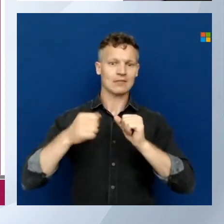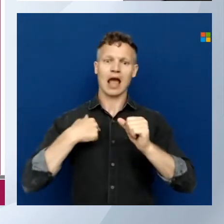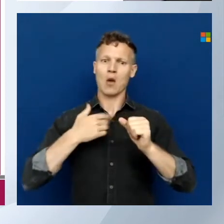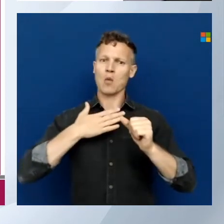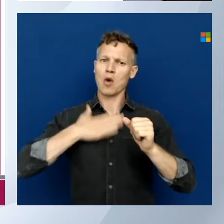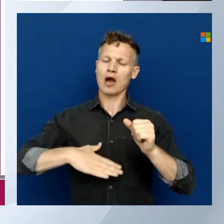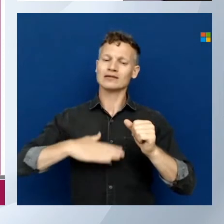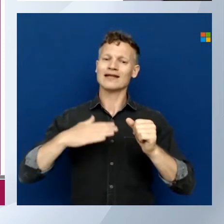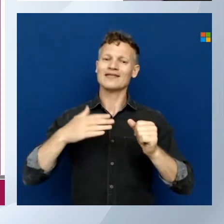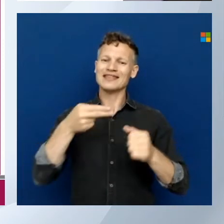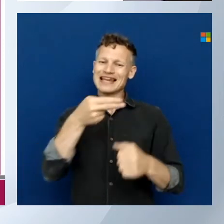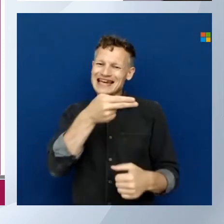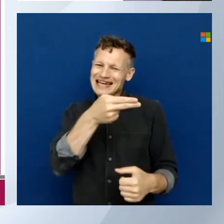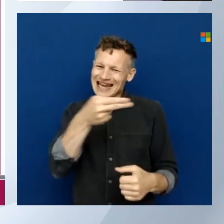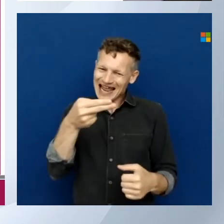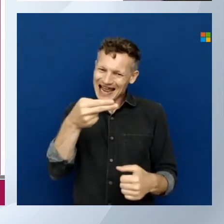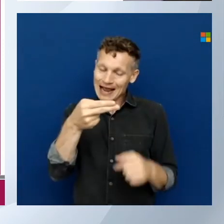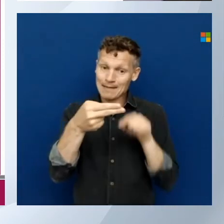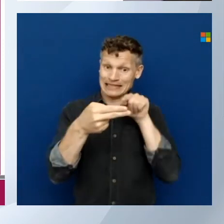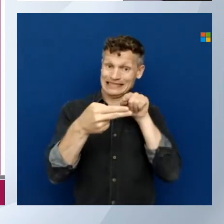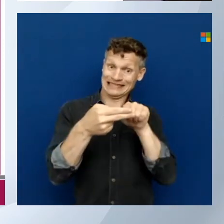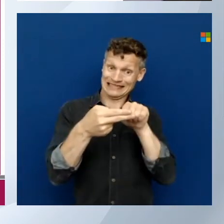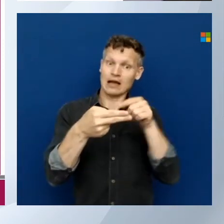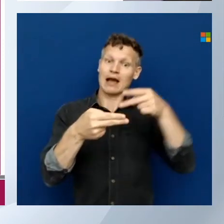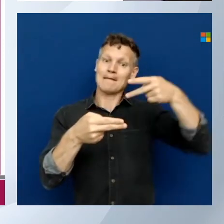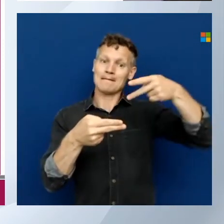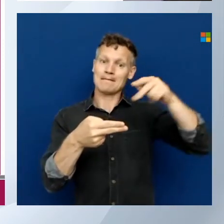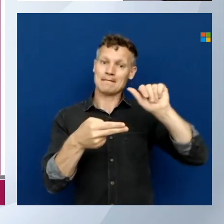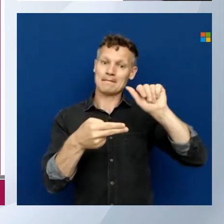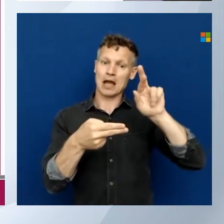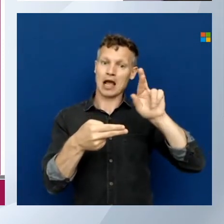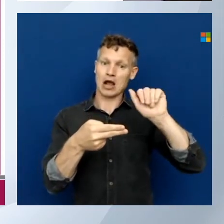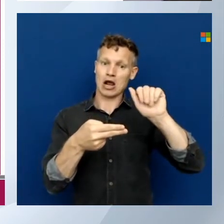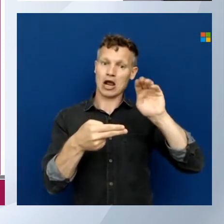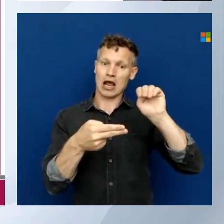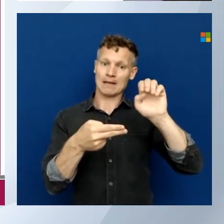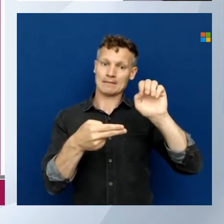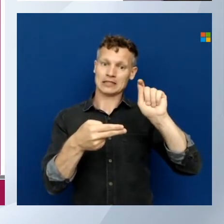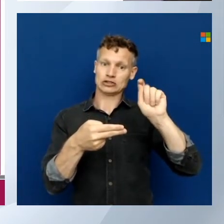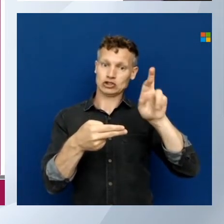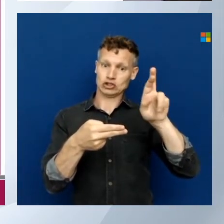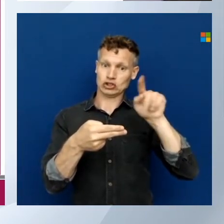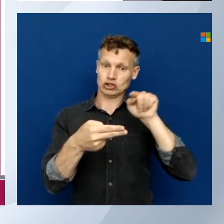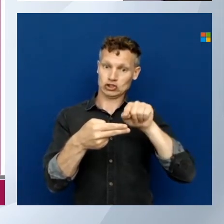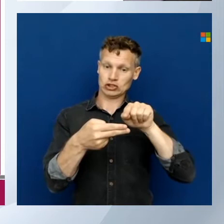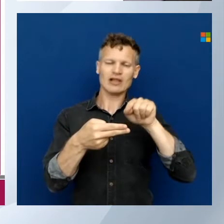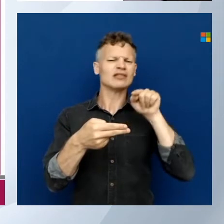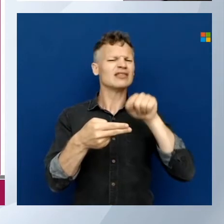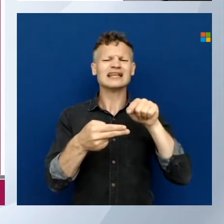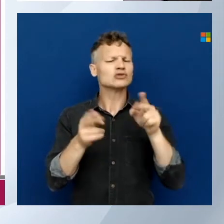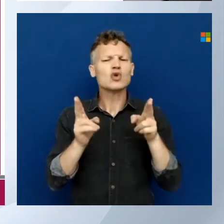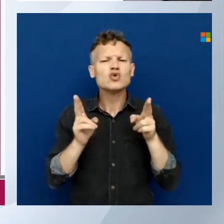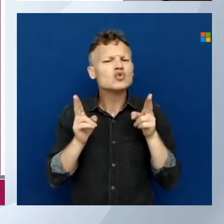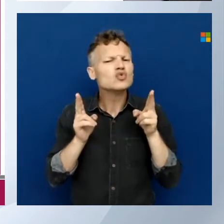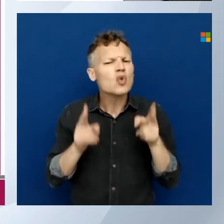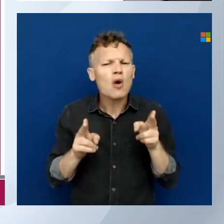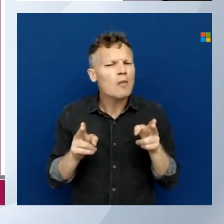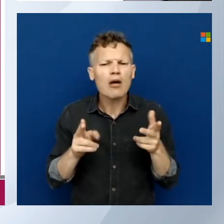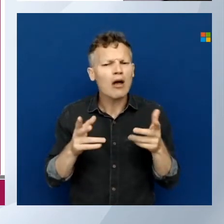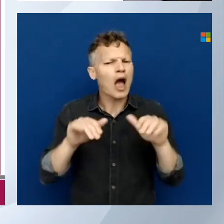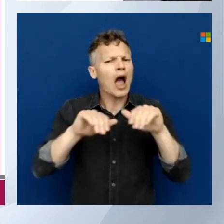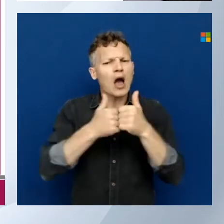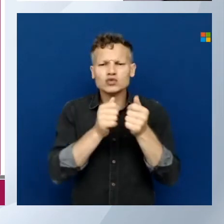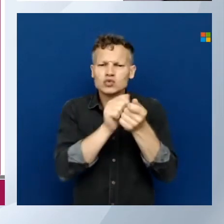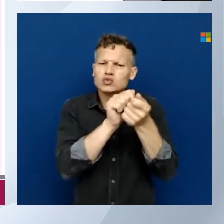a parameter. So that's like normal declaration of parameters within PowerShell. And that